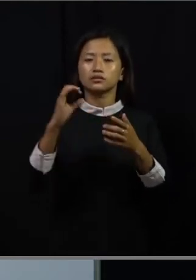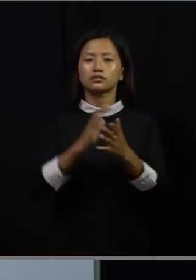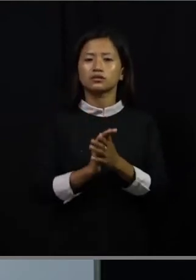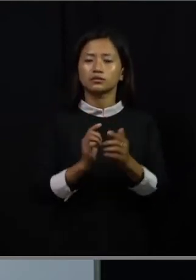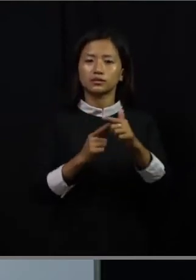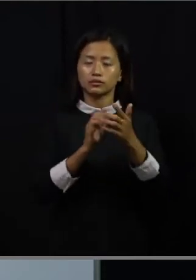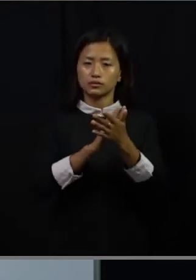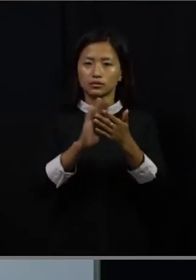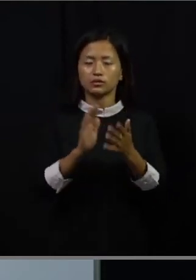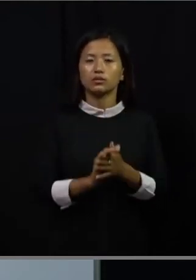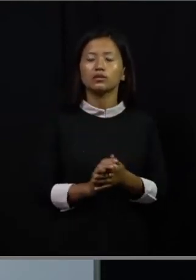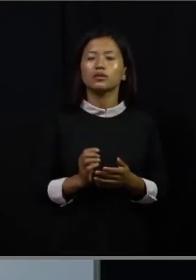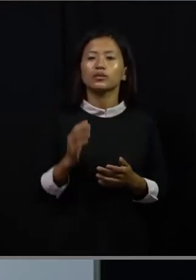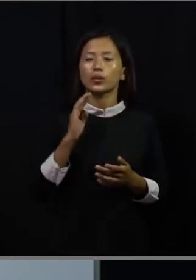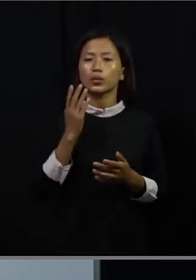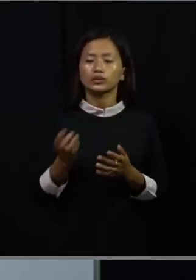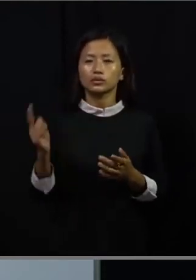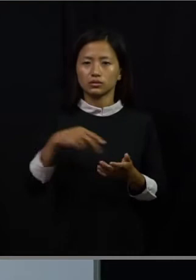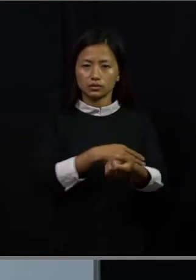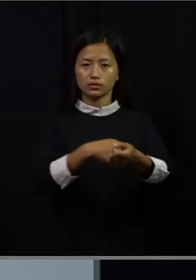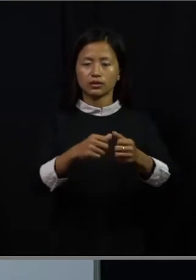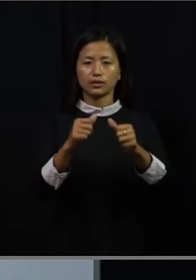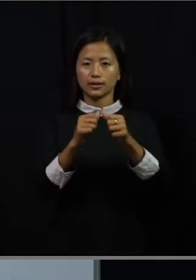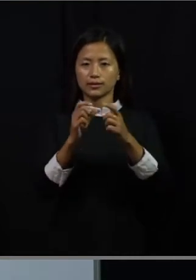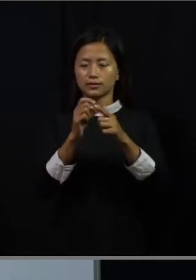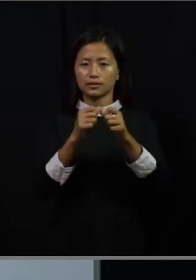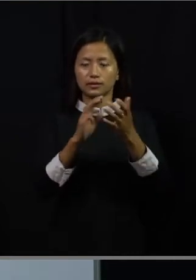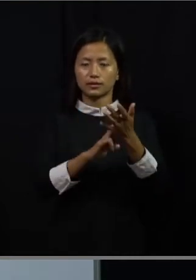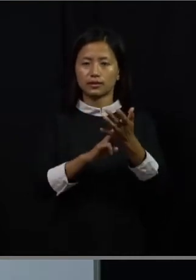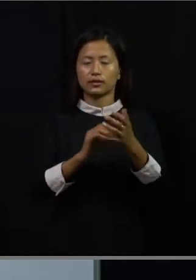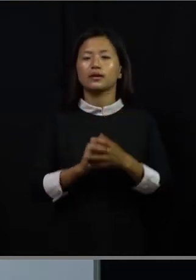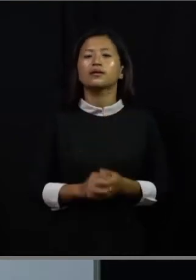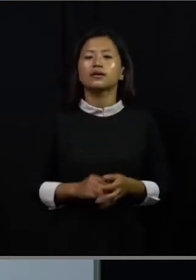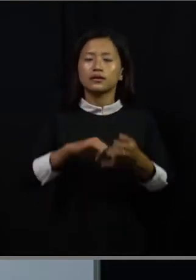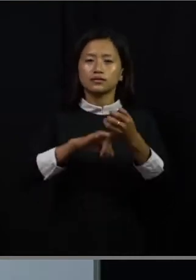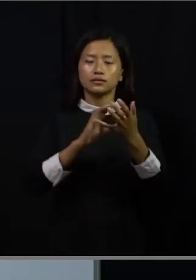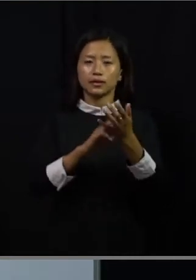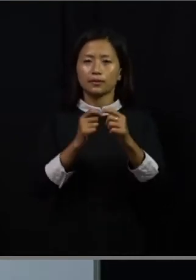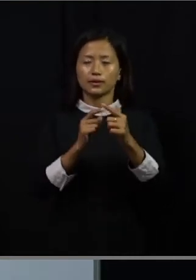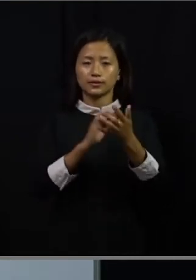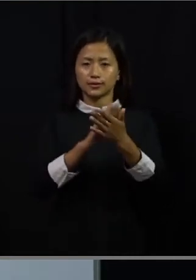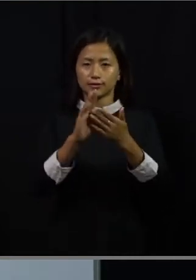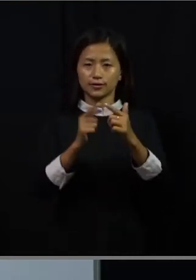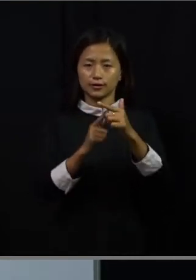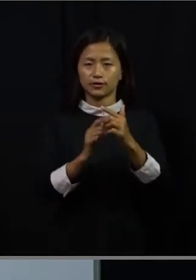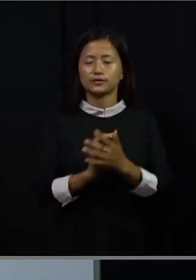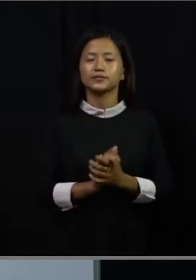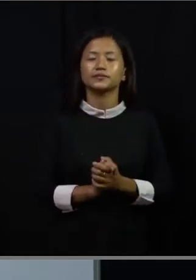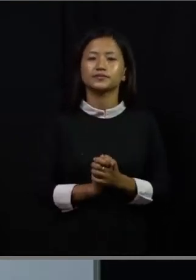very famous economist who is called by the name Adam Smith, okay? A-D-A-M, Adam,